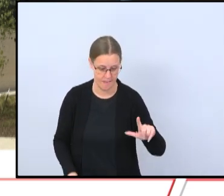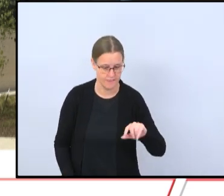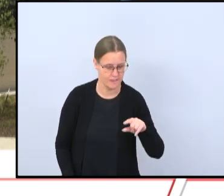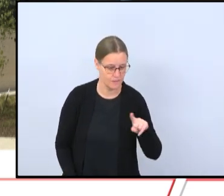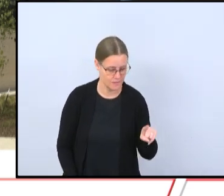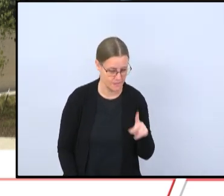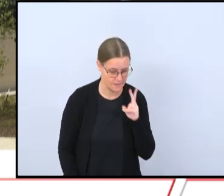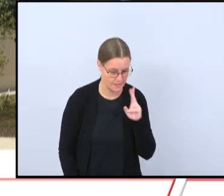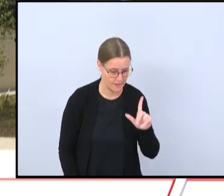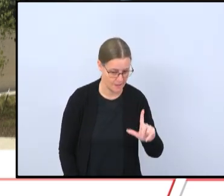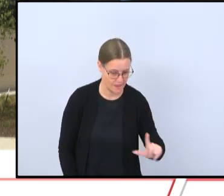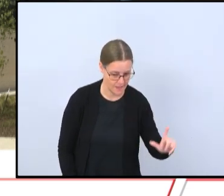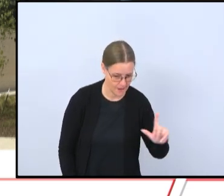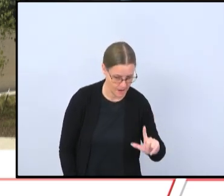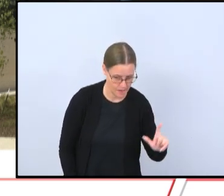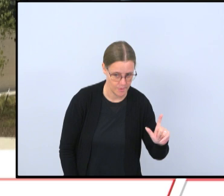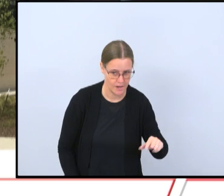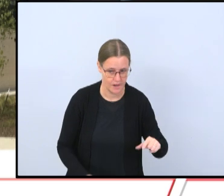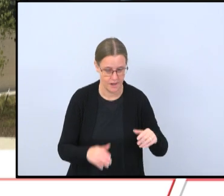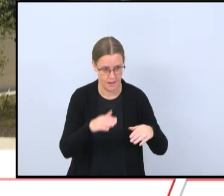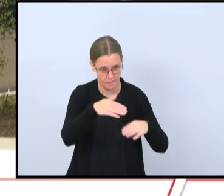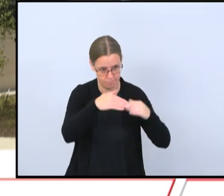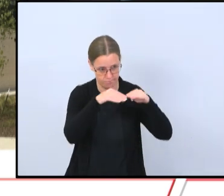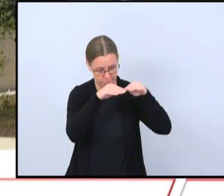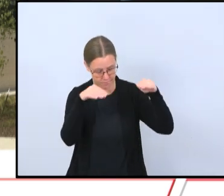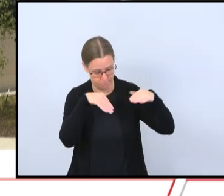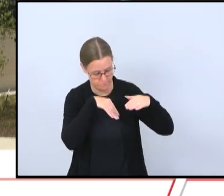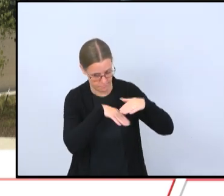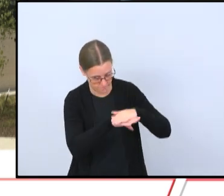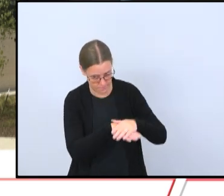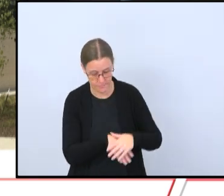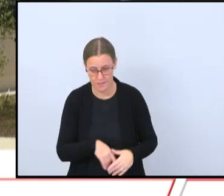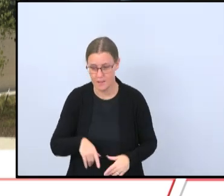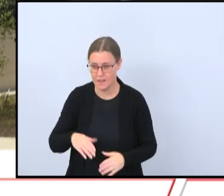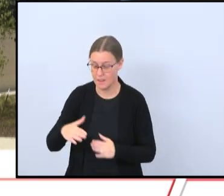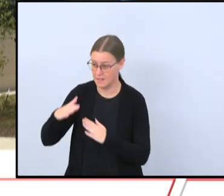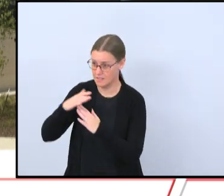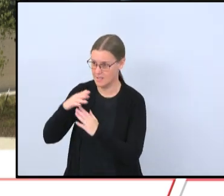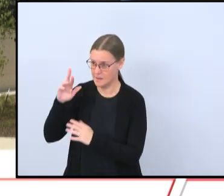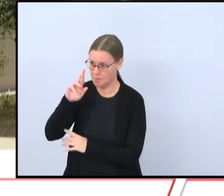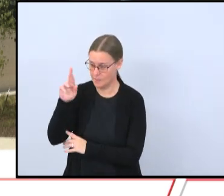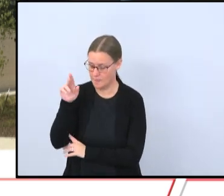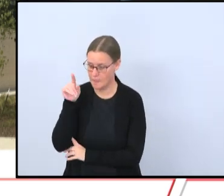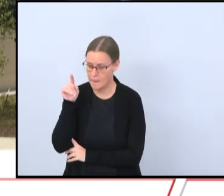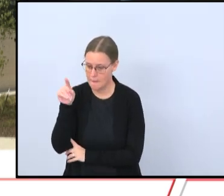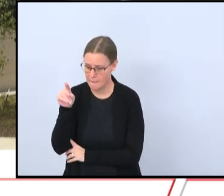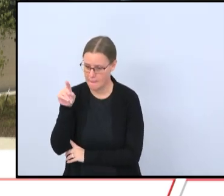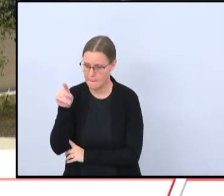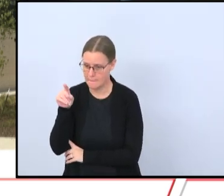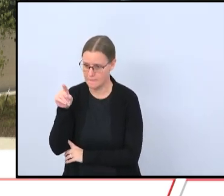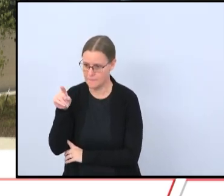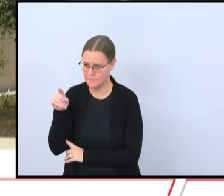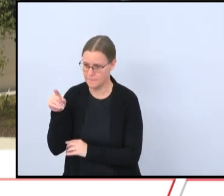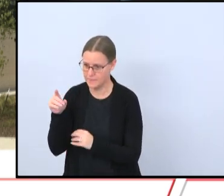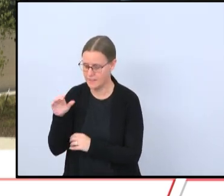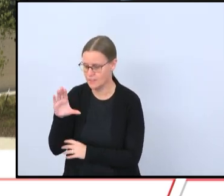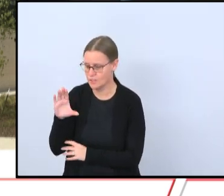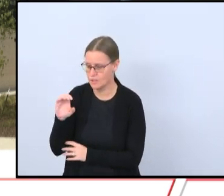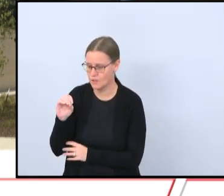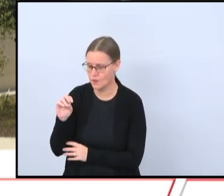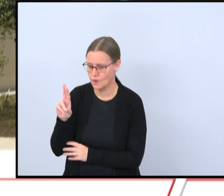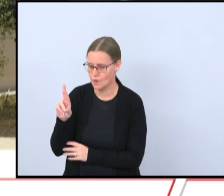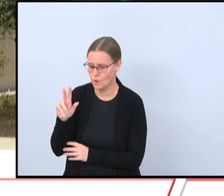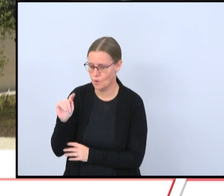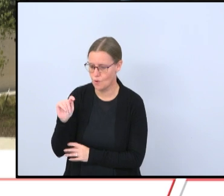go under that canopy to go into the main entrance. The upper right photo shows you the courtyard that's adjacent to the